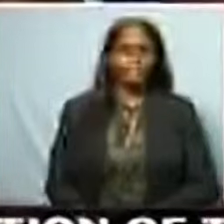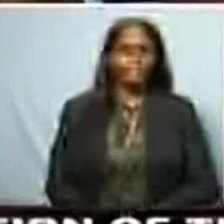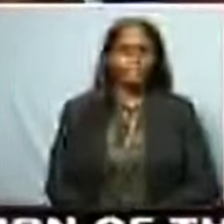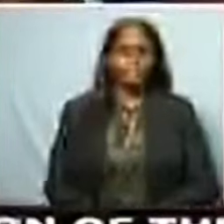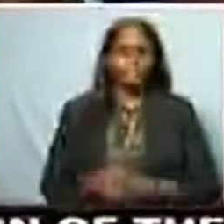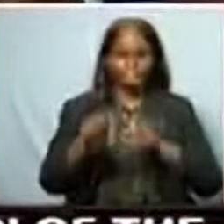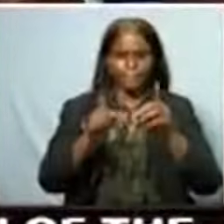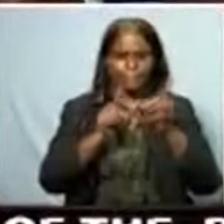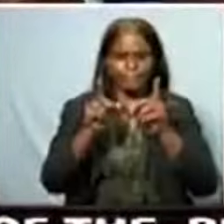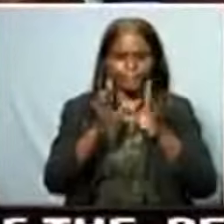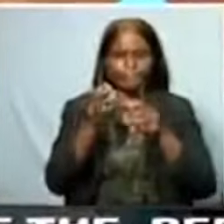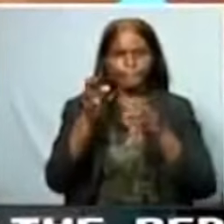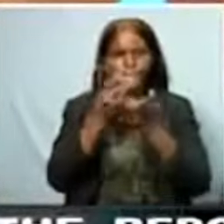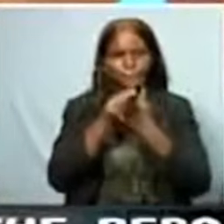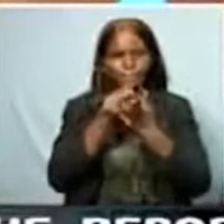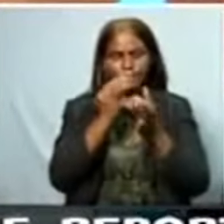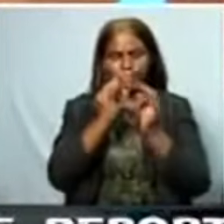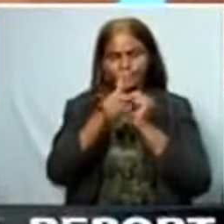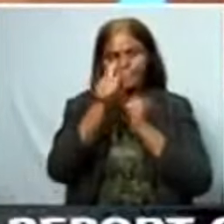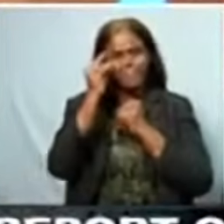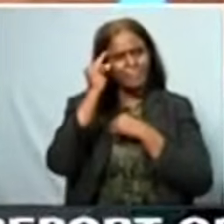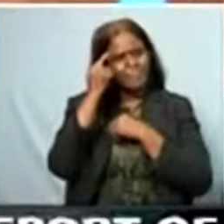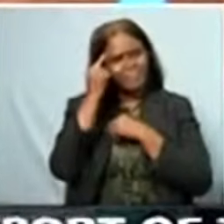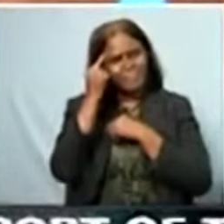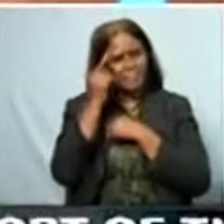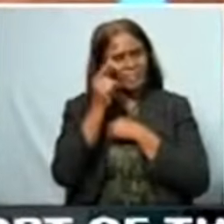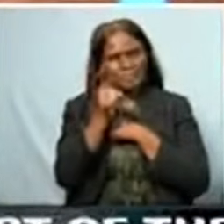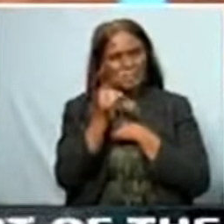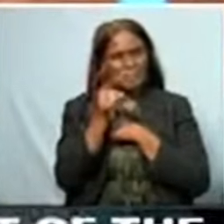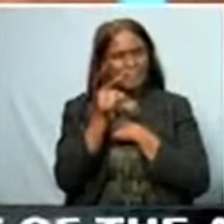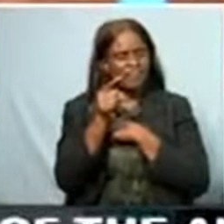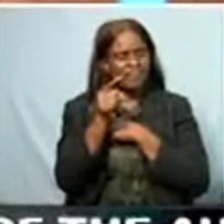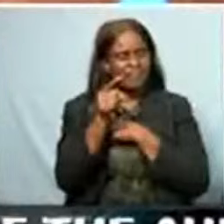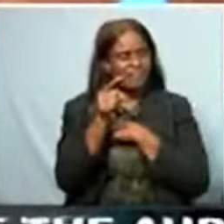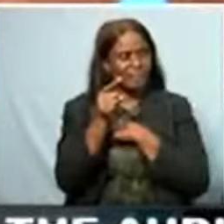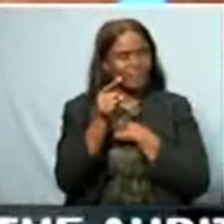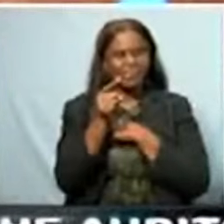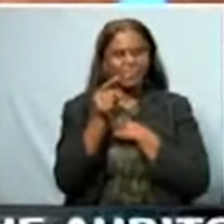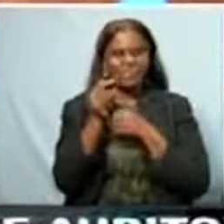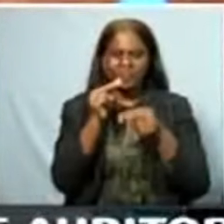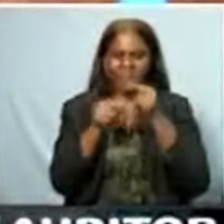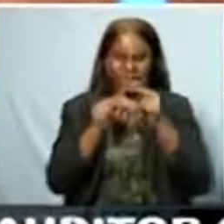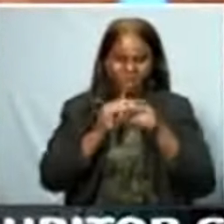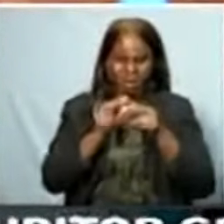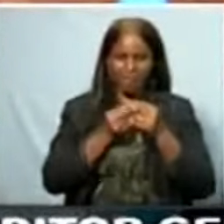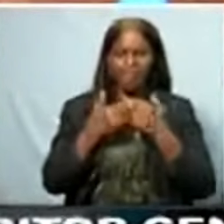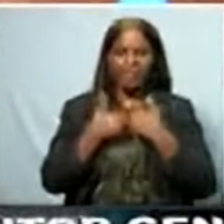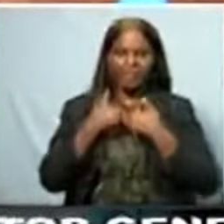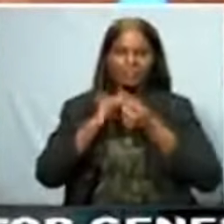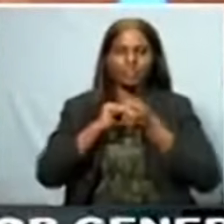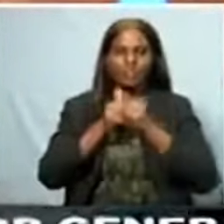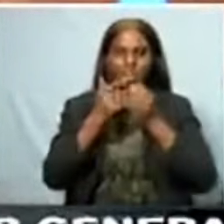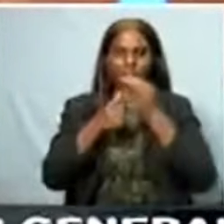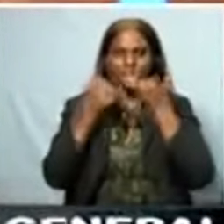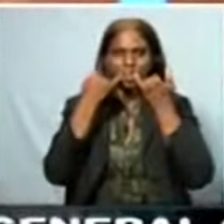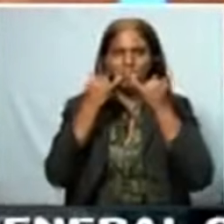Director of Finance, if you say you think, well then we're at sea, because what is informing